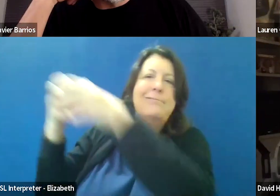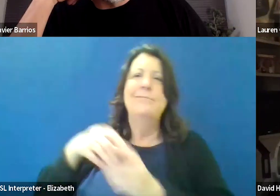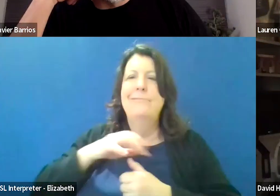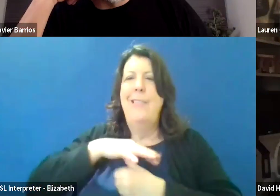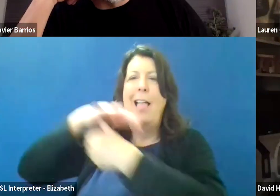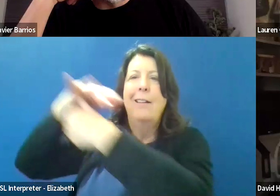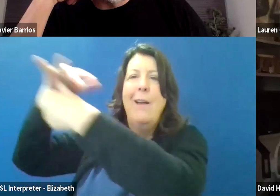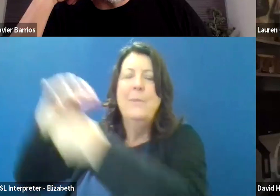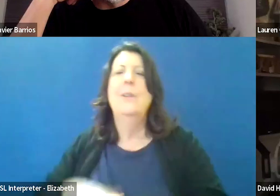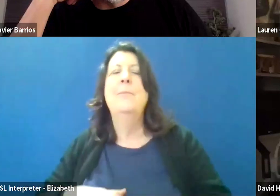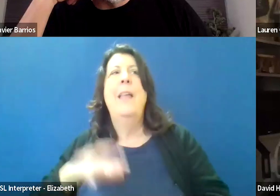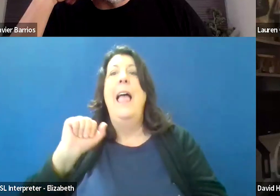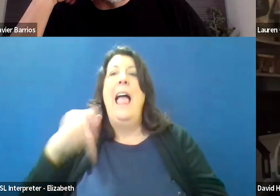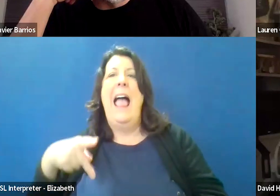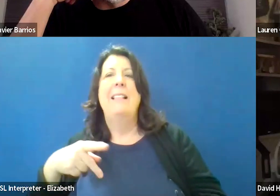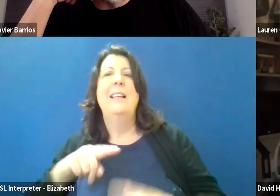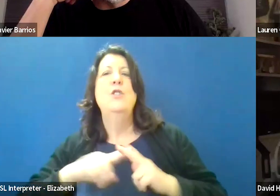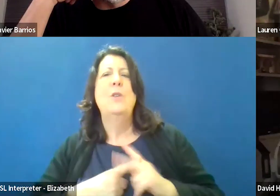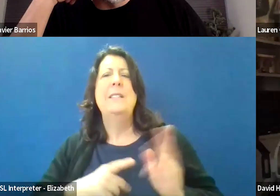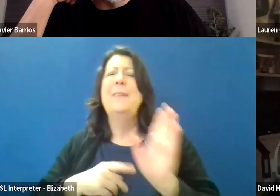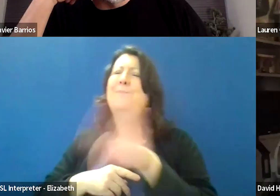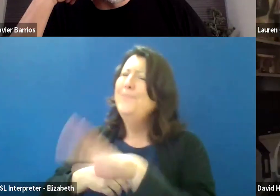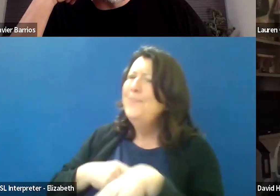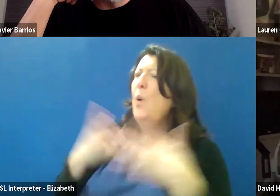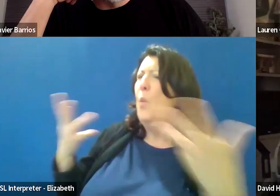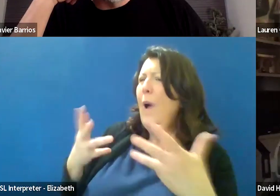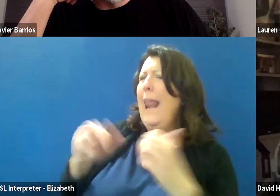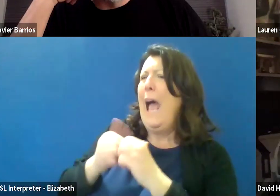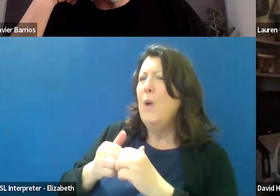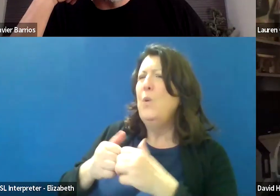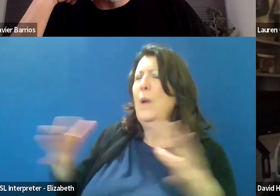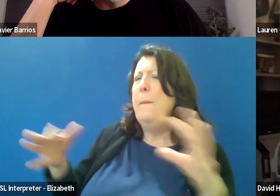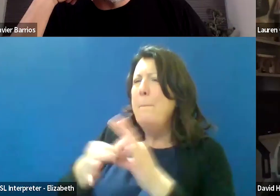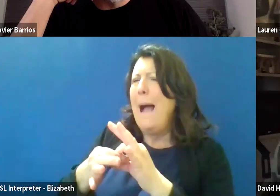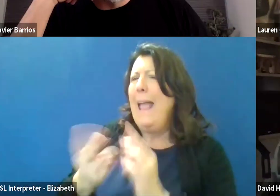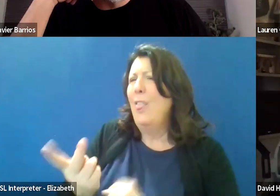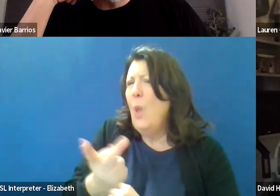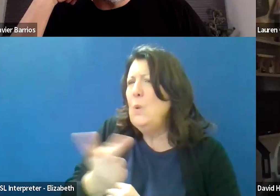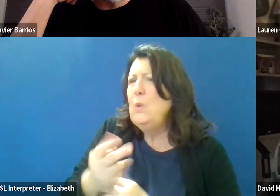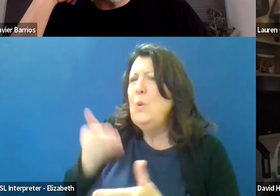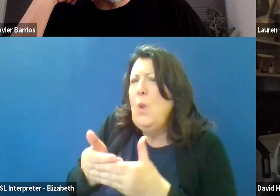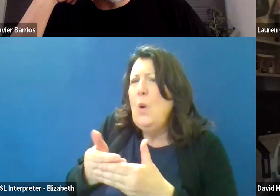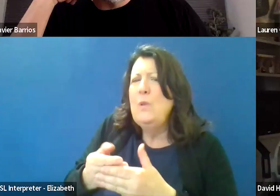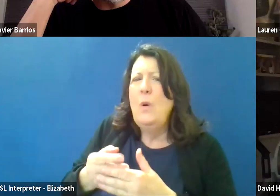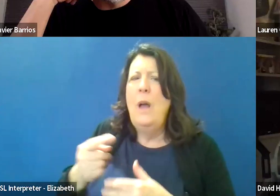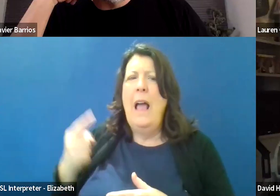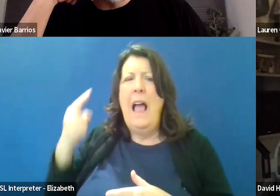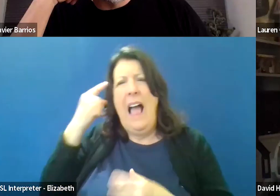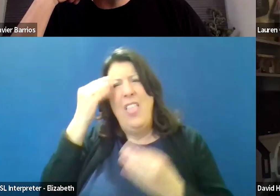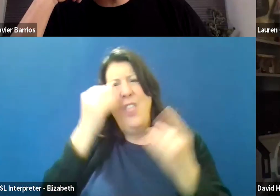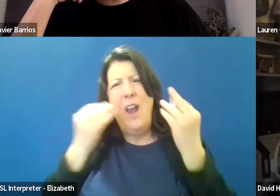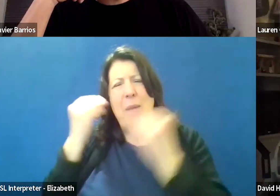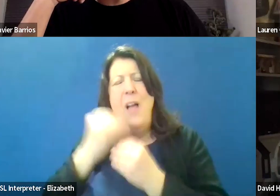Alexander started going like, well, you know, what are we doing? Like, how do we bind them closer together? And this helicopter, I fought with him by the helicopter for a couple of weeks